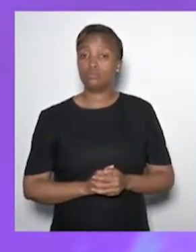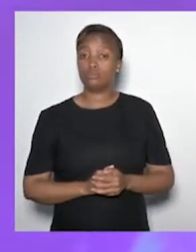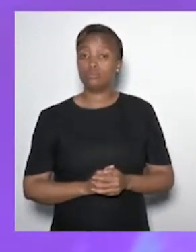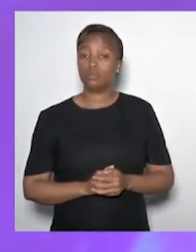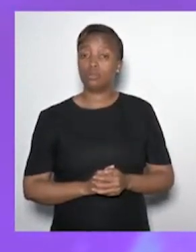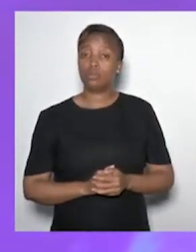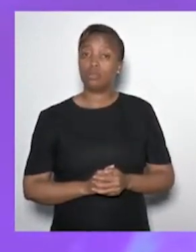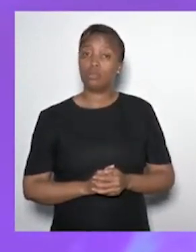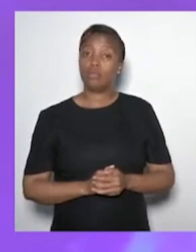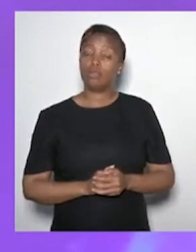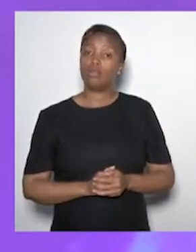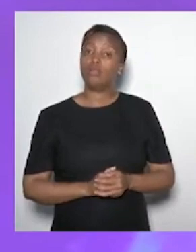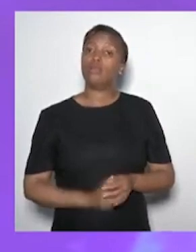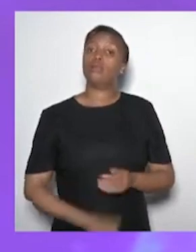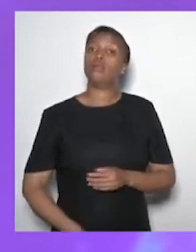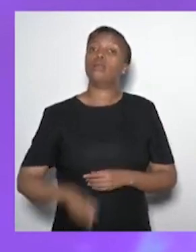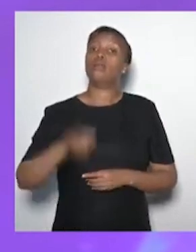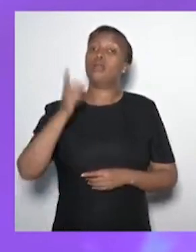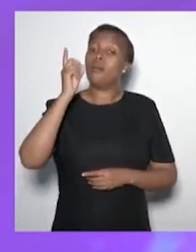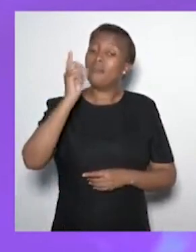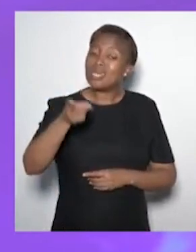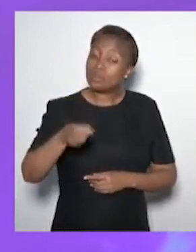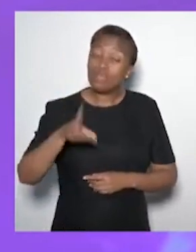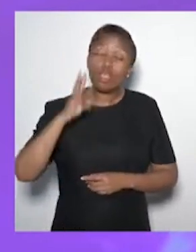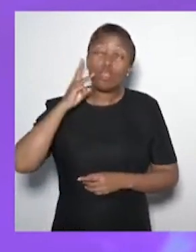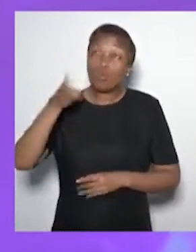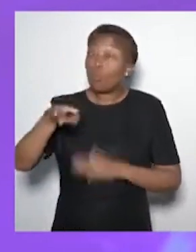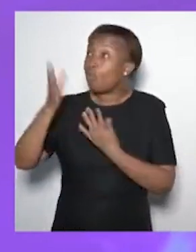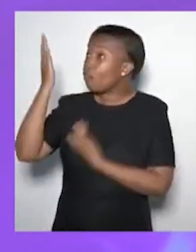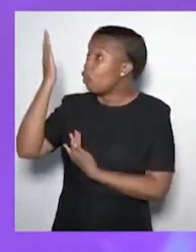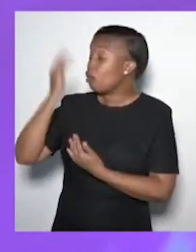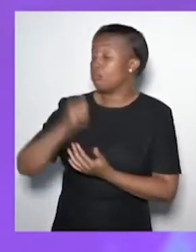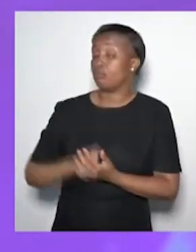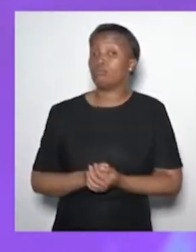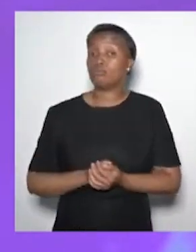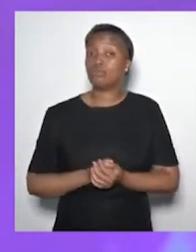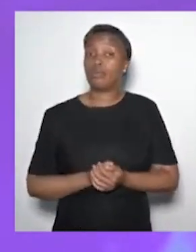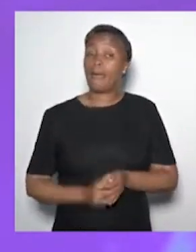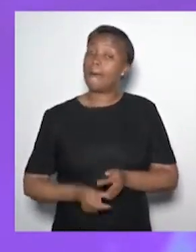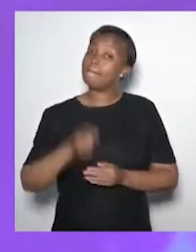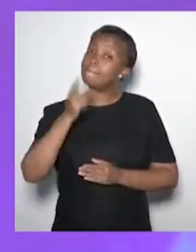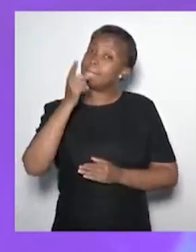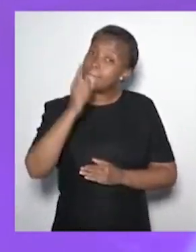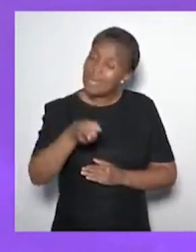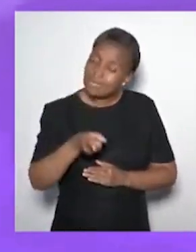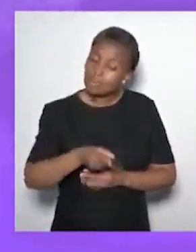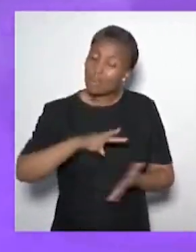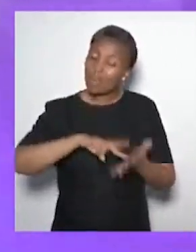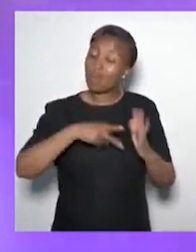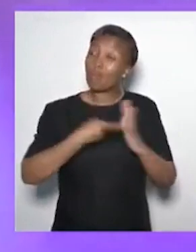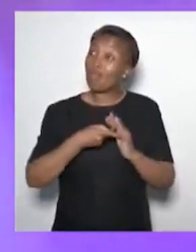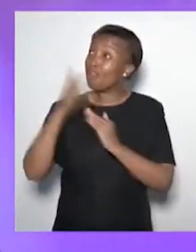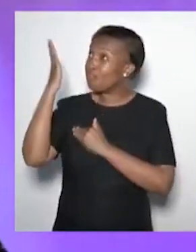It must be in God's will. It must be in God's plan.